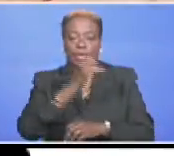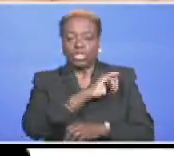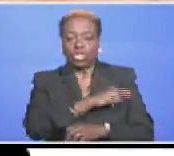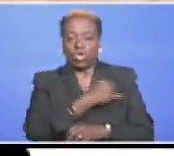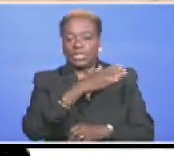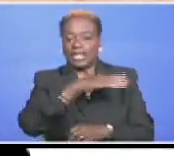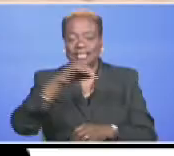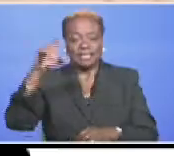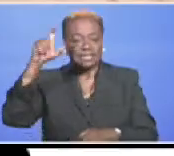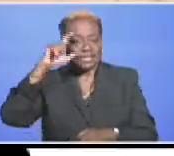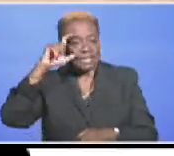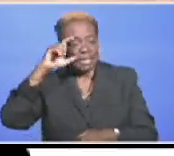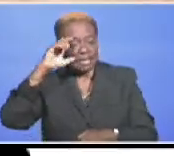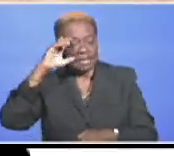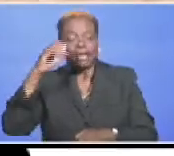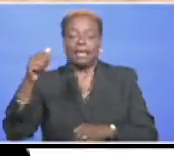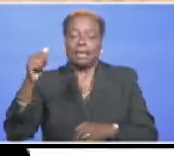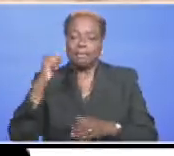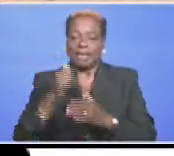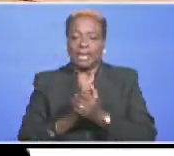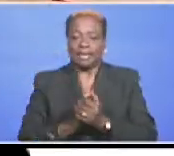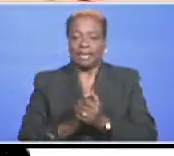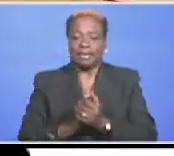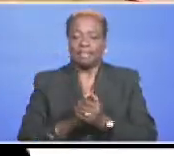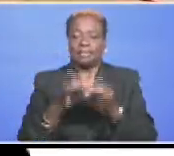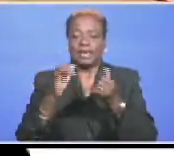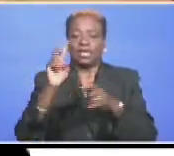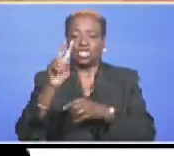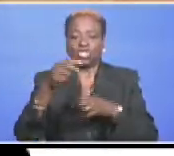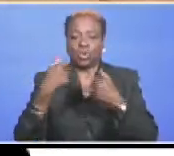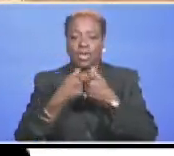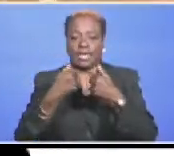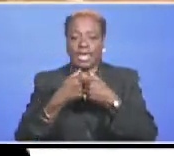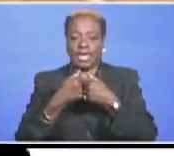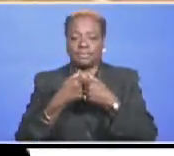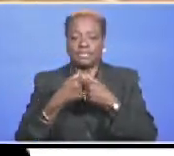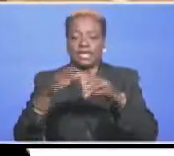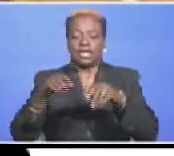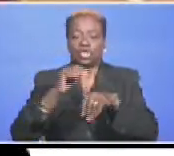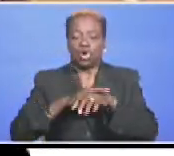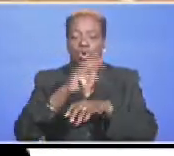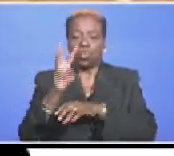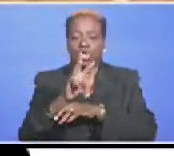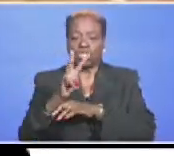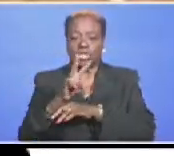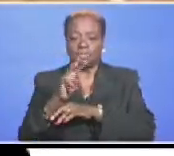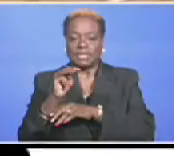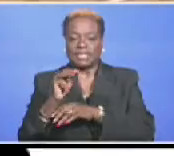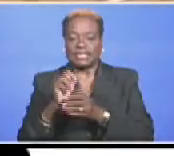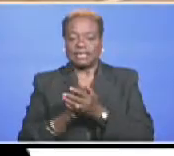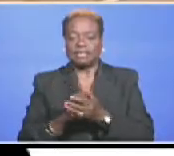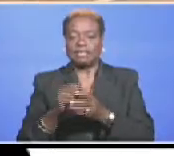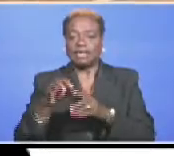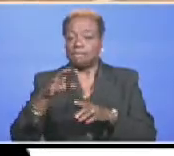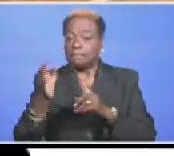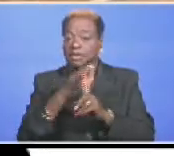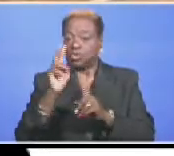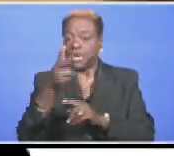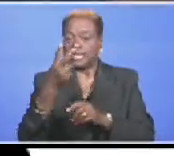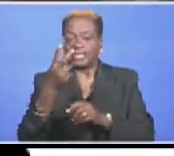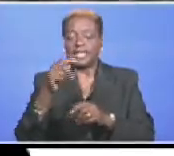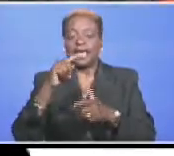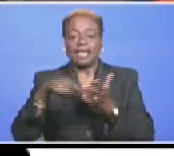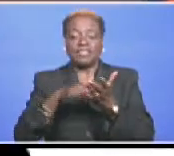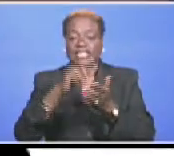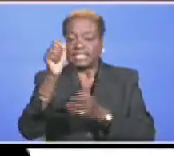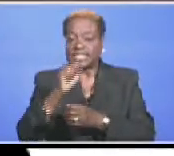on the WNBA hardwood looking to snap a 2-game skid. They took on a Washington Mystics team they'd already beaten twice this season, but